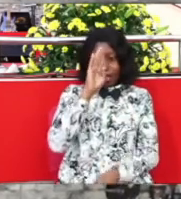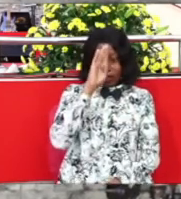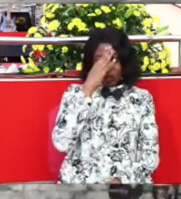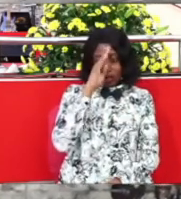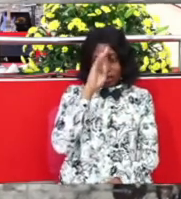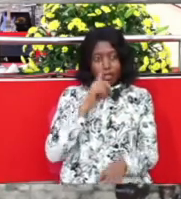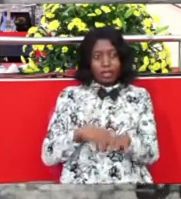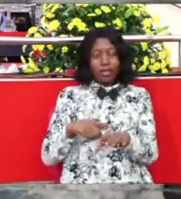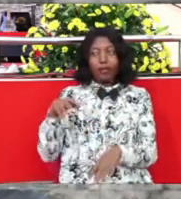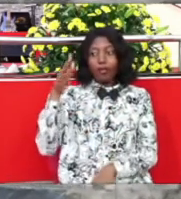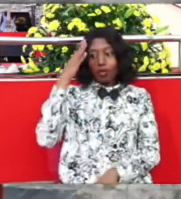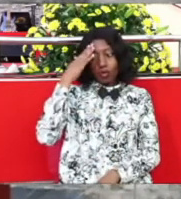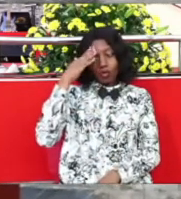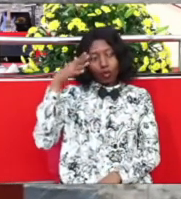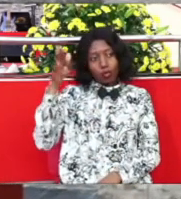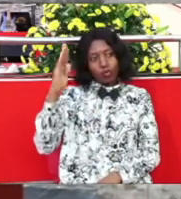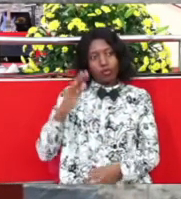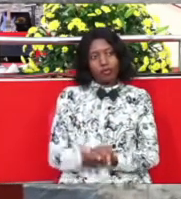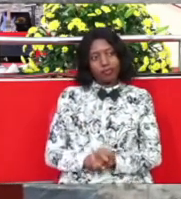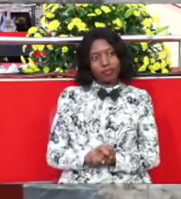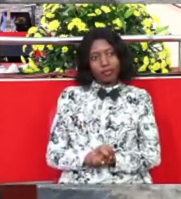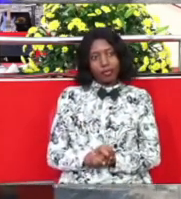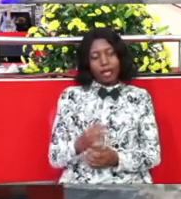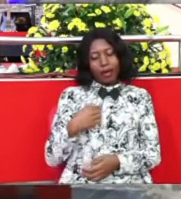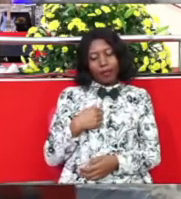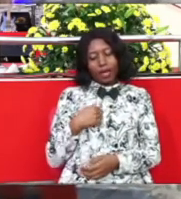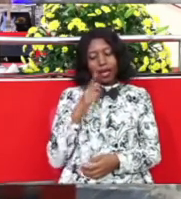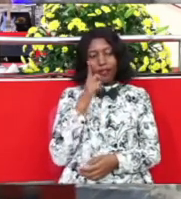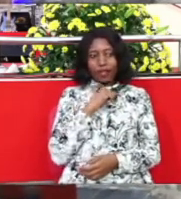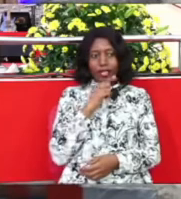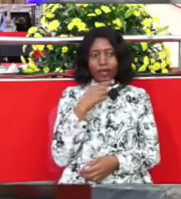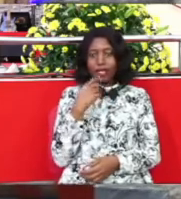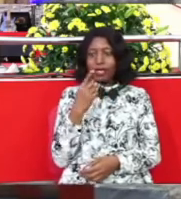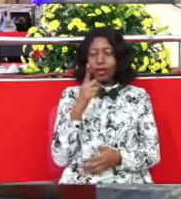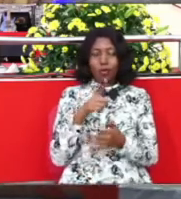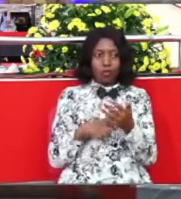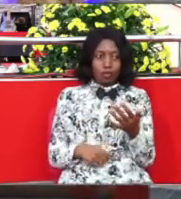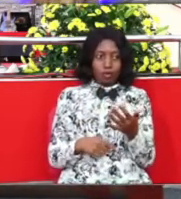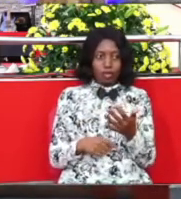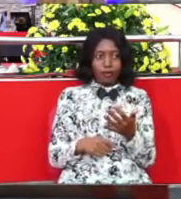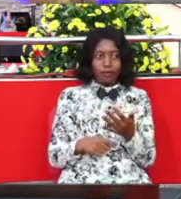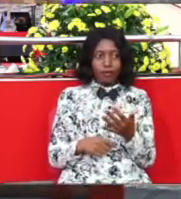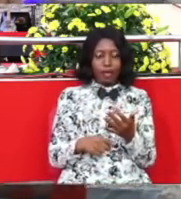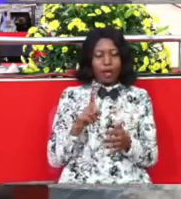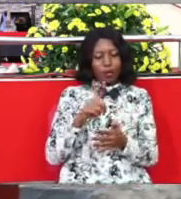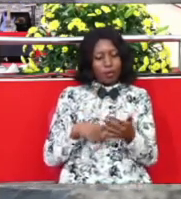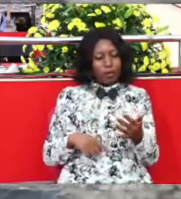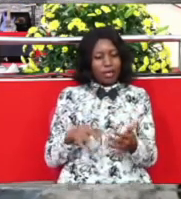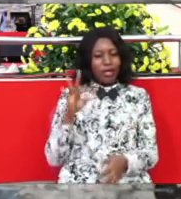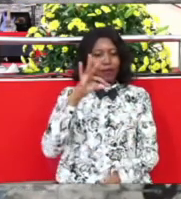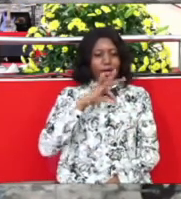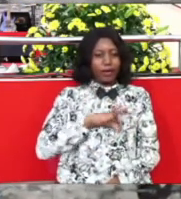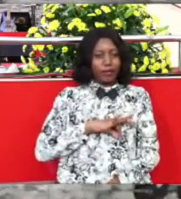important point. Niweze kumalizia kwa kusema hivi. What are the benefits of making God your dwelling place? Pana